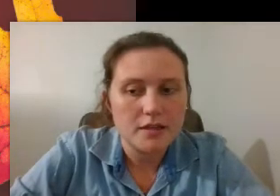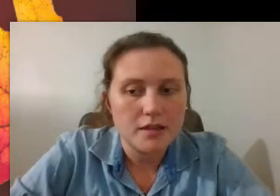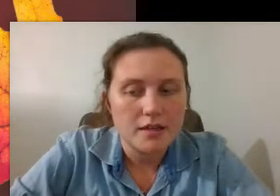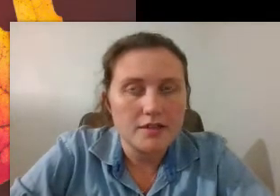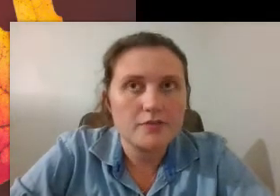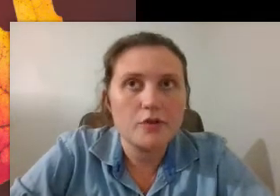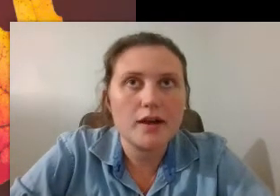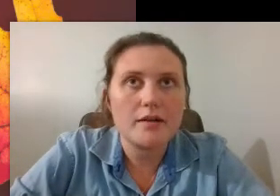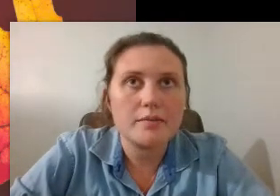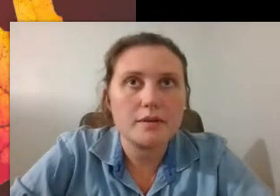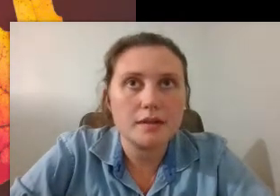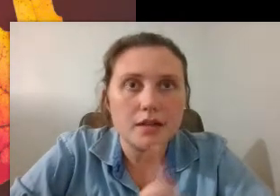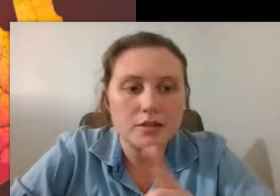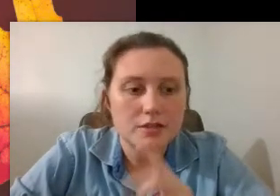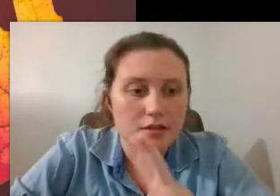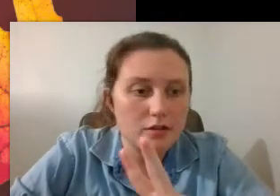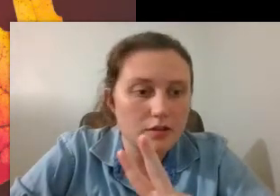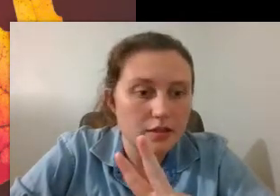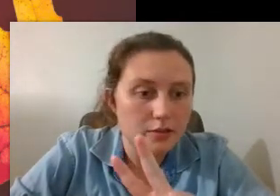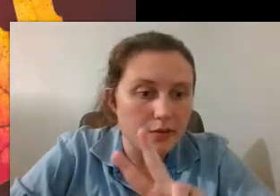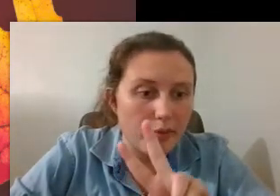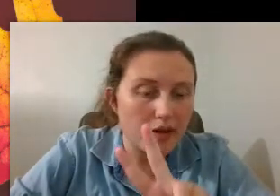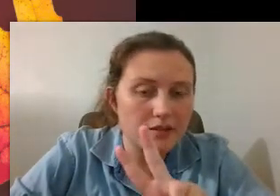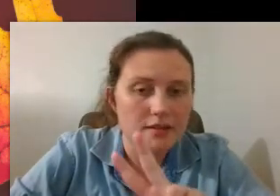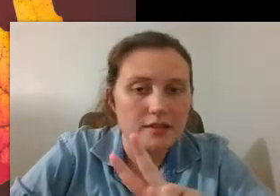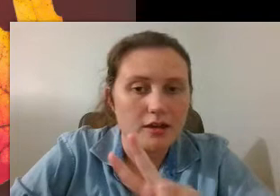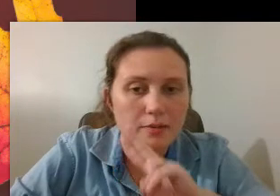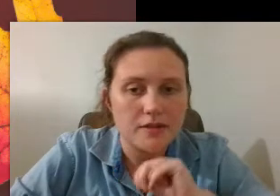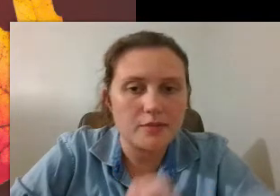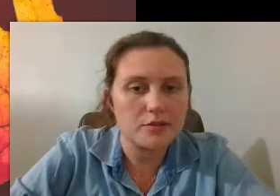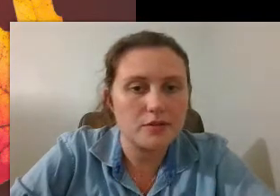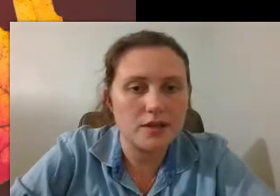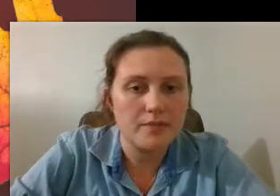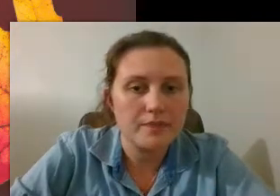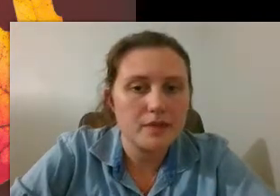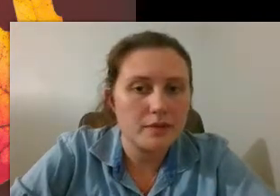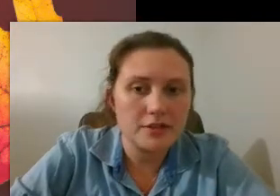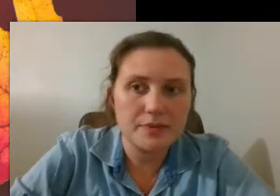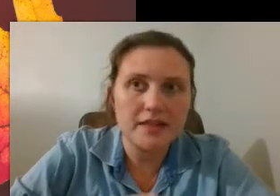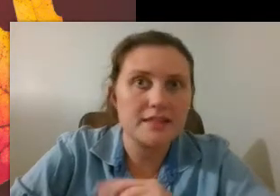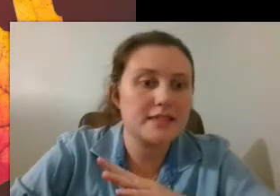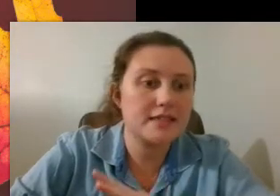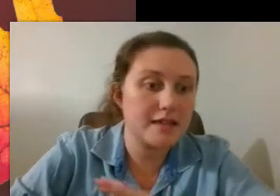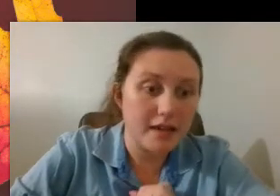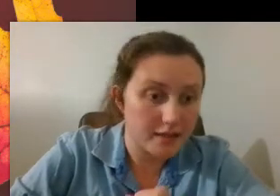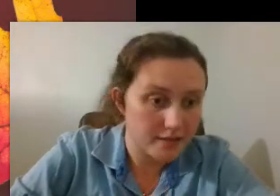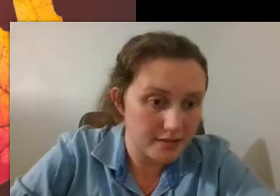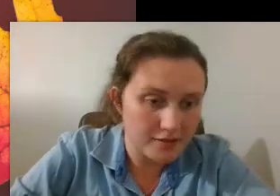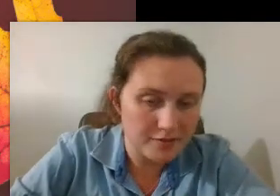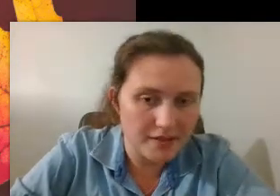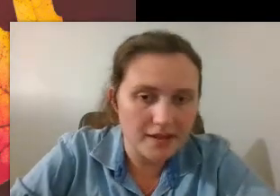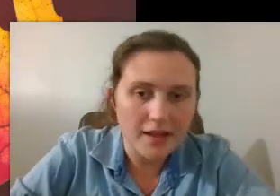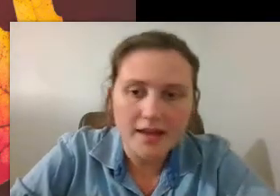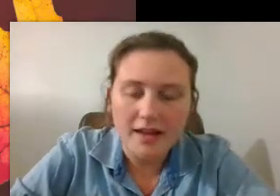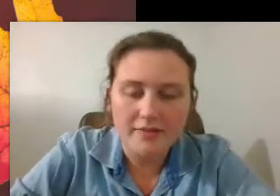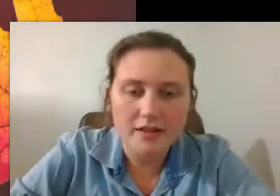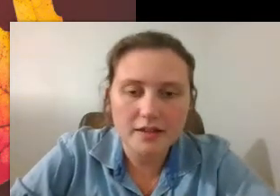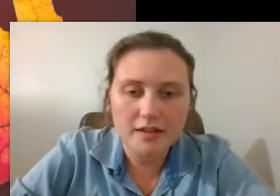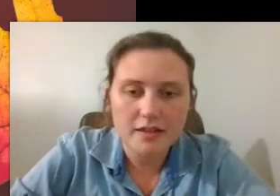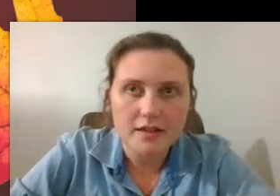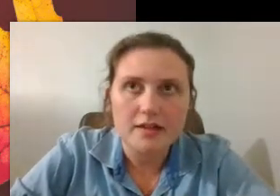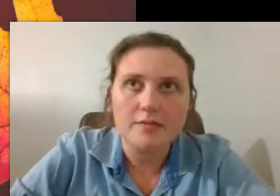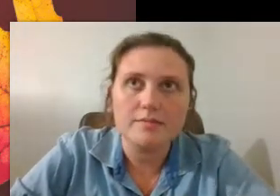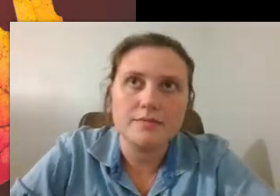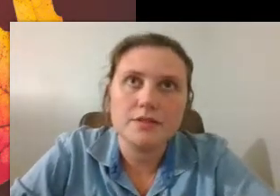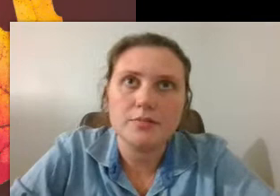weeks. This is vocab, colors, and clothing, so we've practiced these a couple times already, but it's been like 6 days since we have done